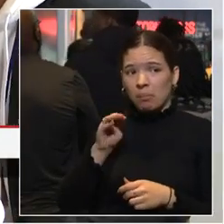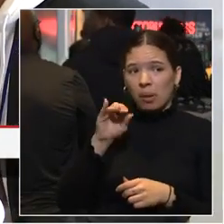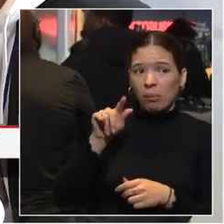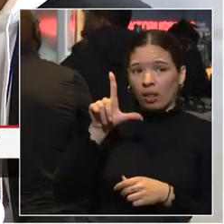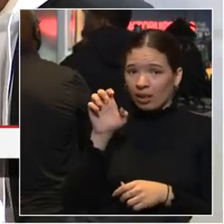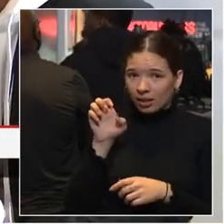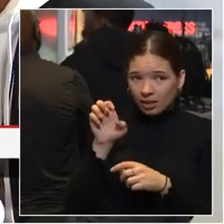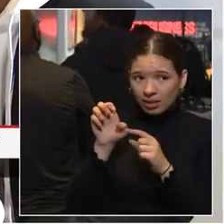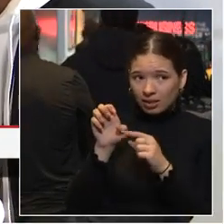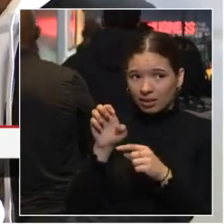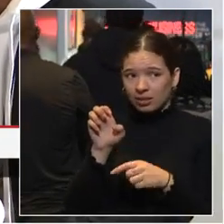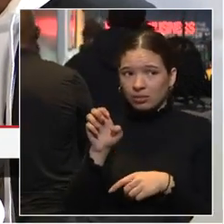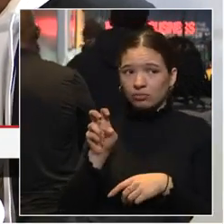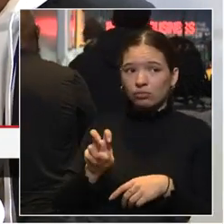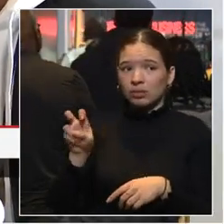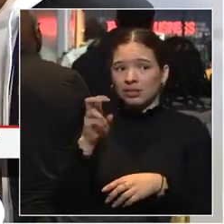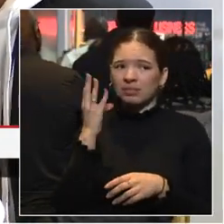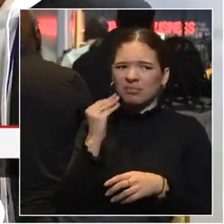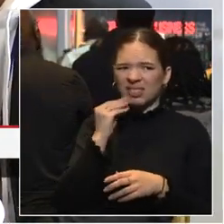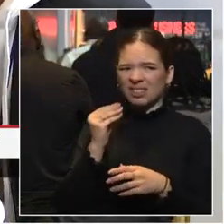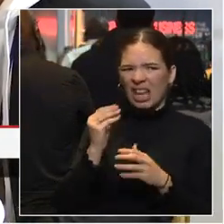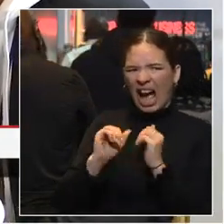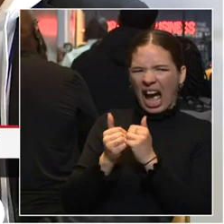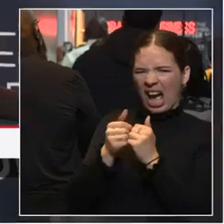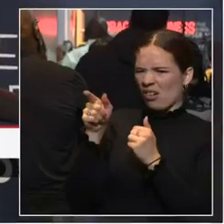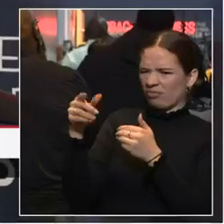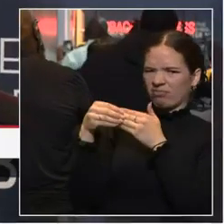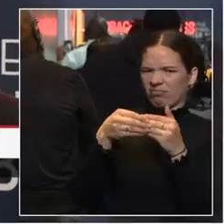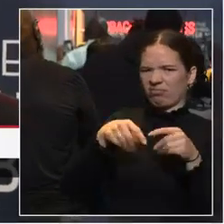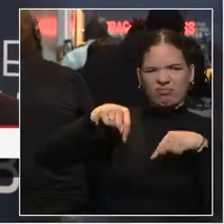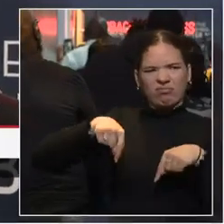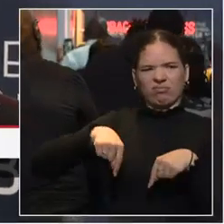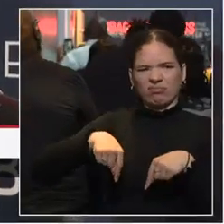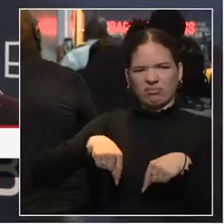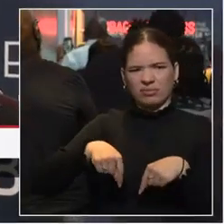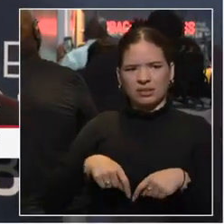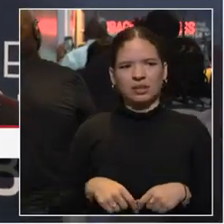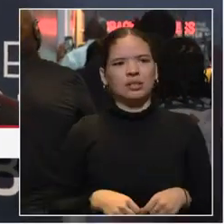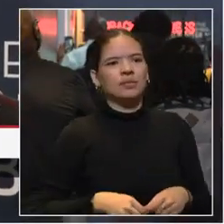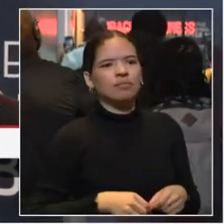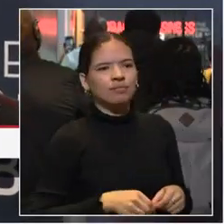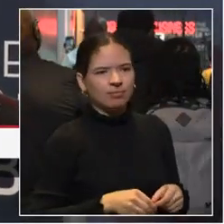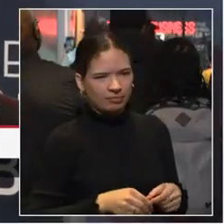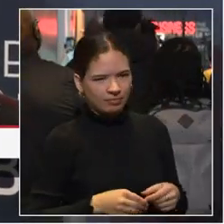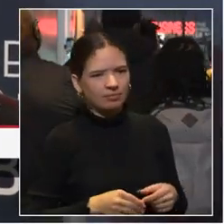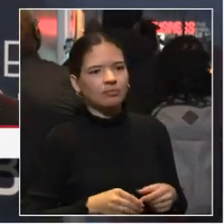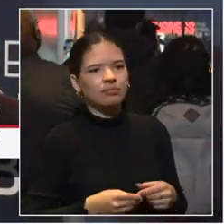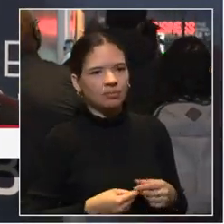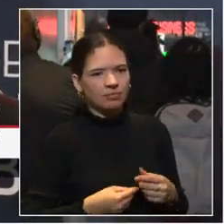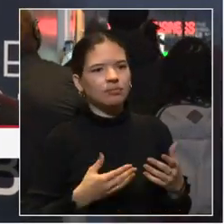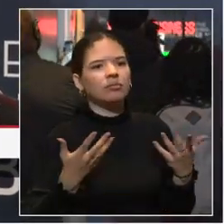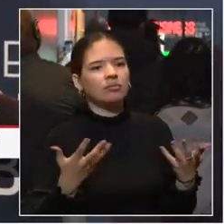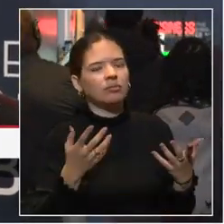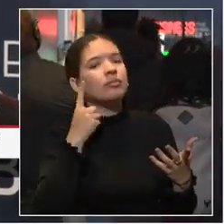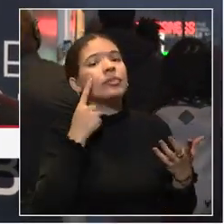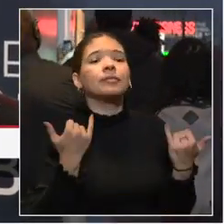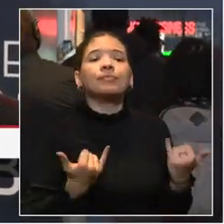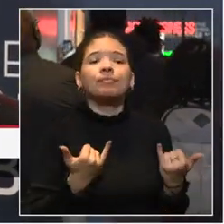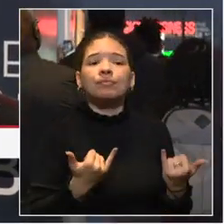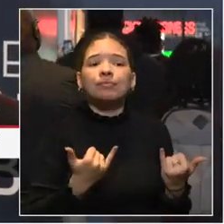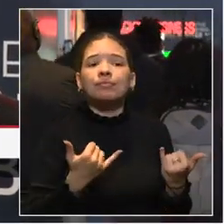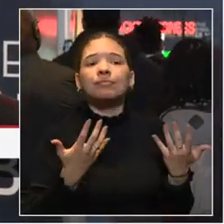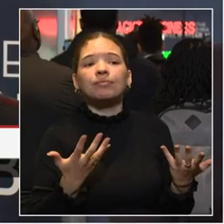to the places that you are today? Yeah, I really think it's about, for me, the biggest thing was about connections.